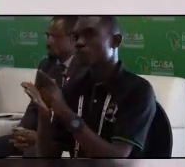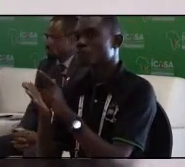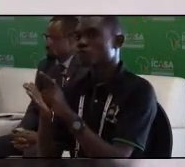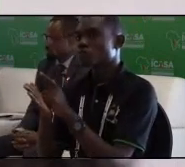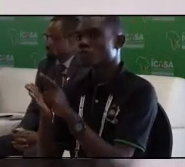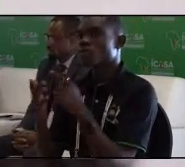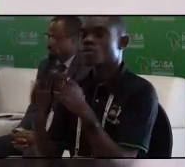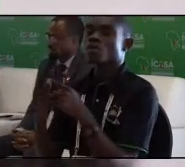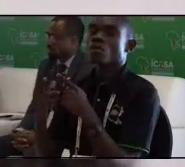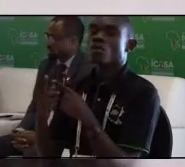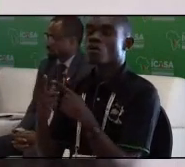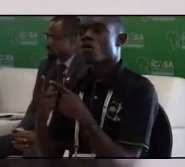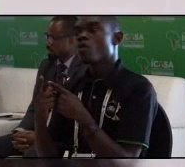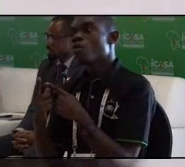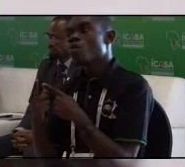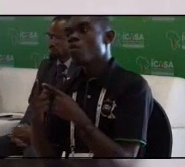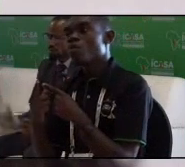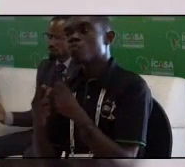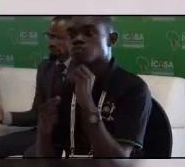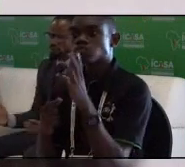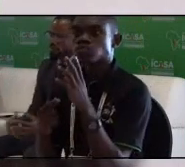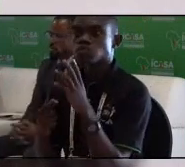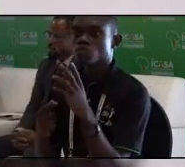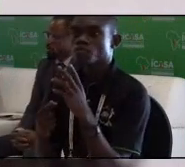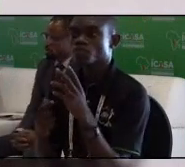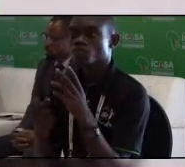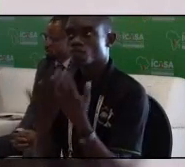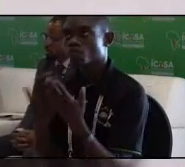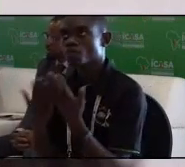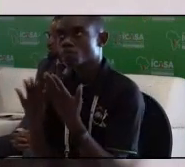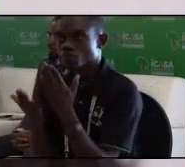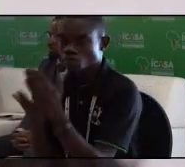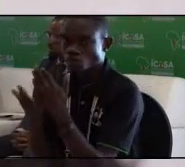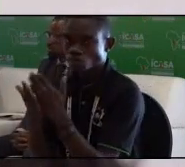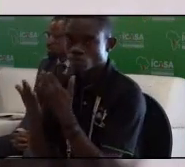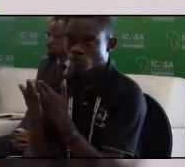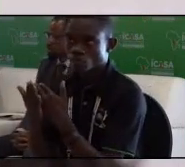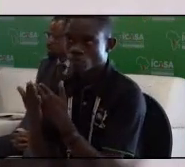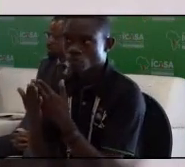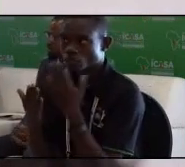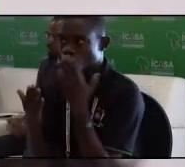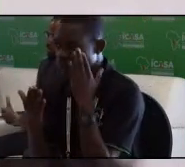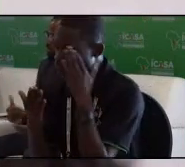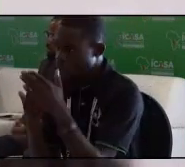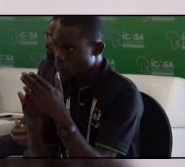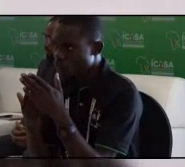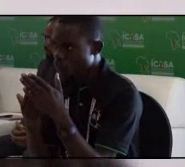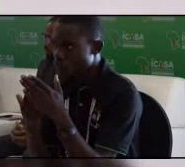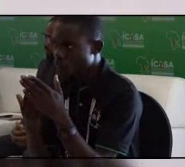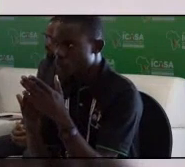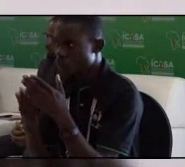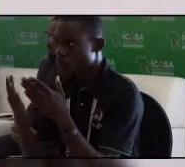end users. And also we have a commodity, considerations around commodity. A proper planning that ensures that the